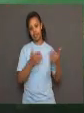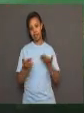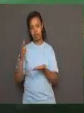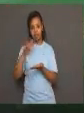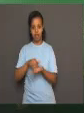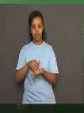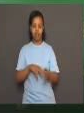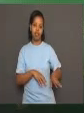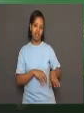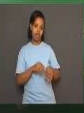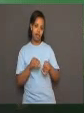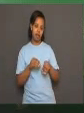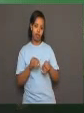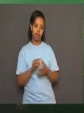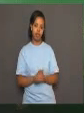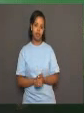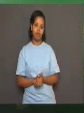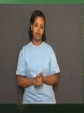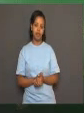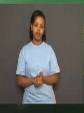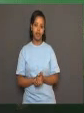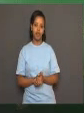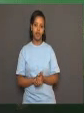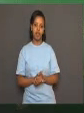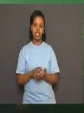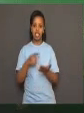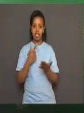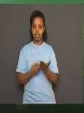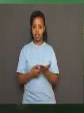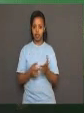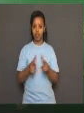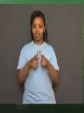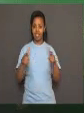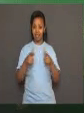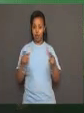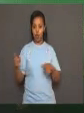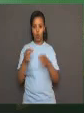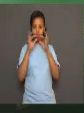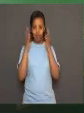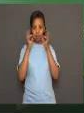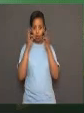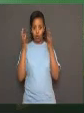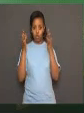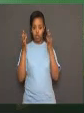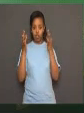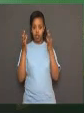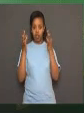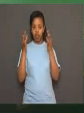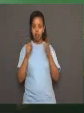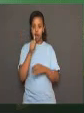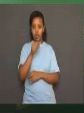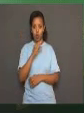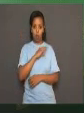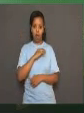Welcome back, students. If you separated the big cats based on the marks the